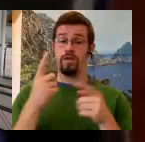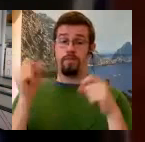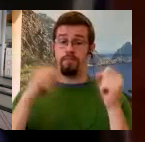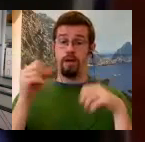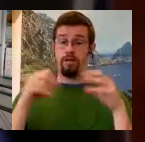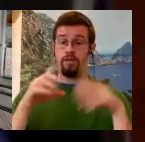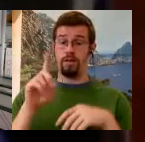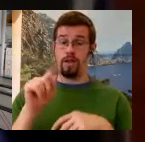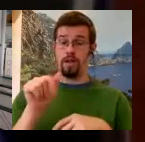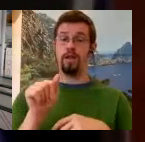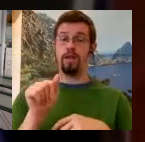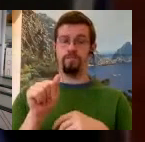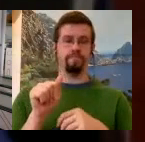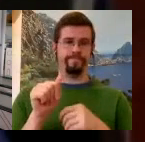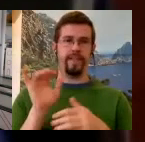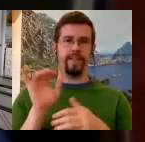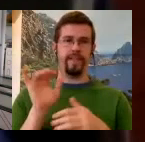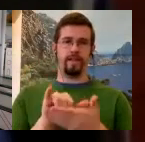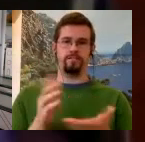Extending the standard.